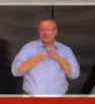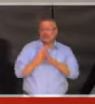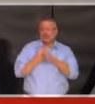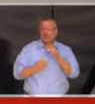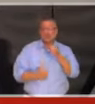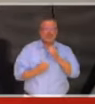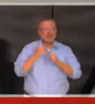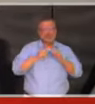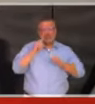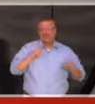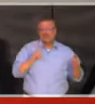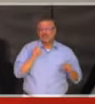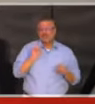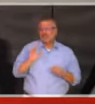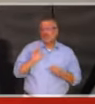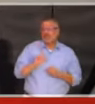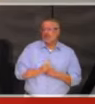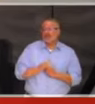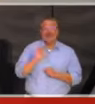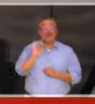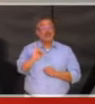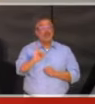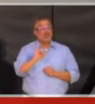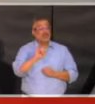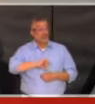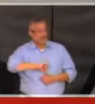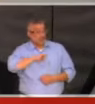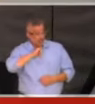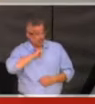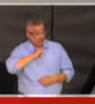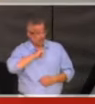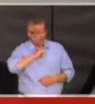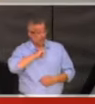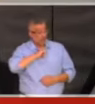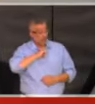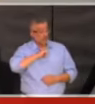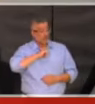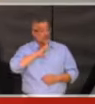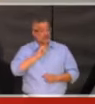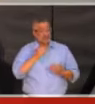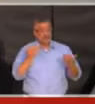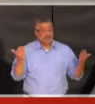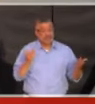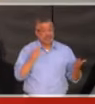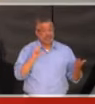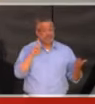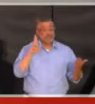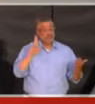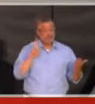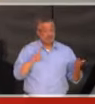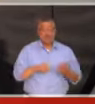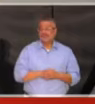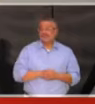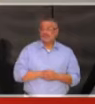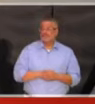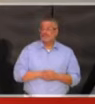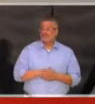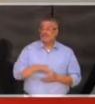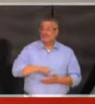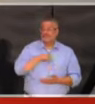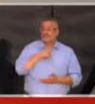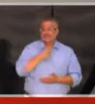diverse democracy, that's proud to be here, CSU,